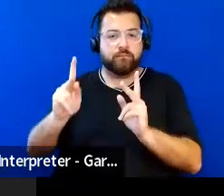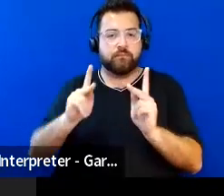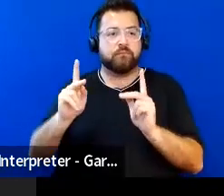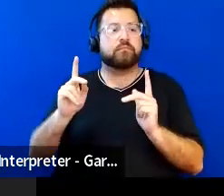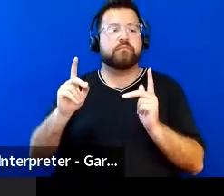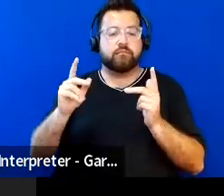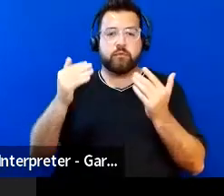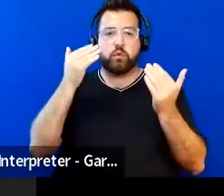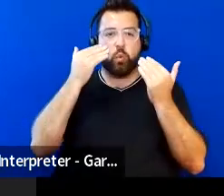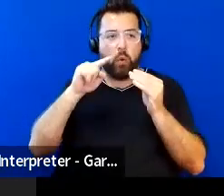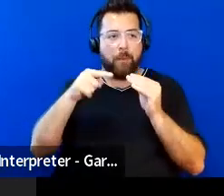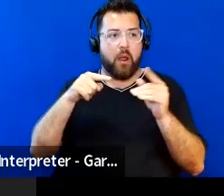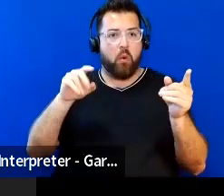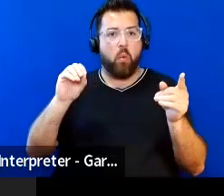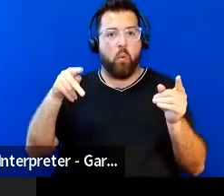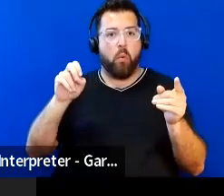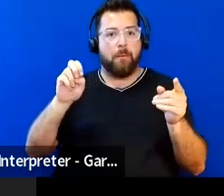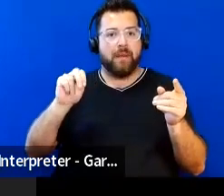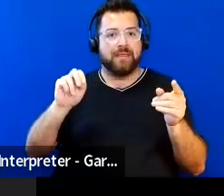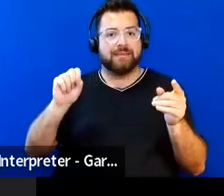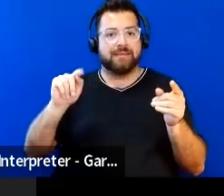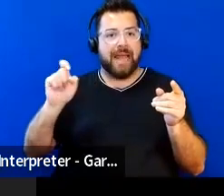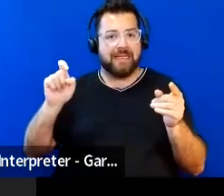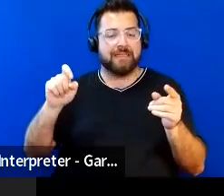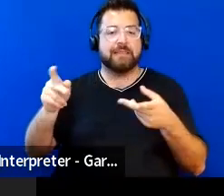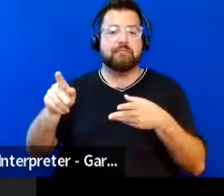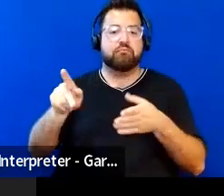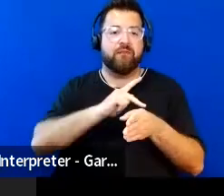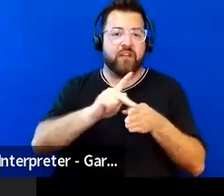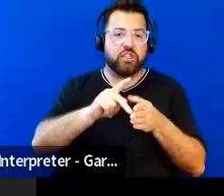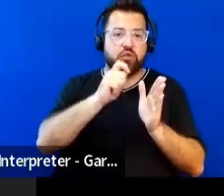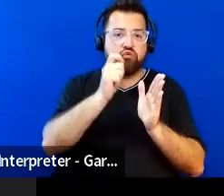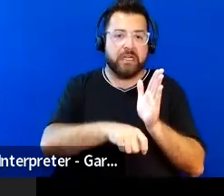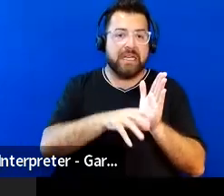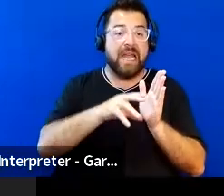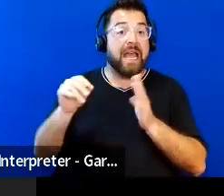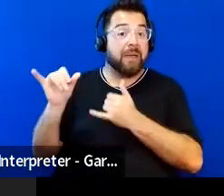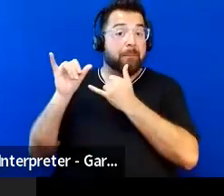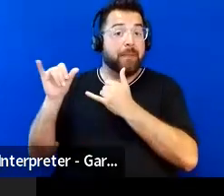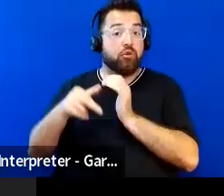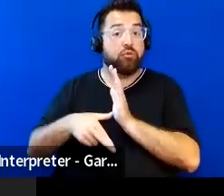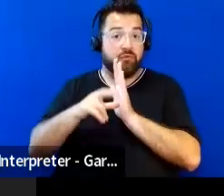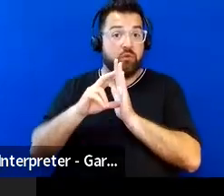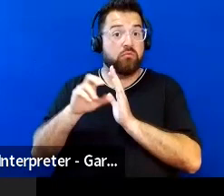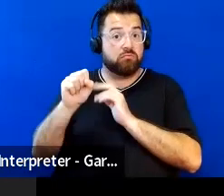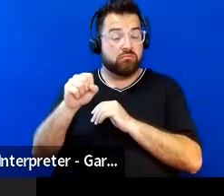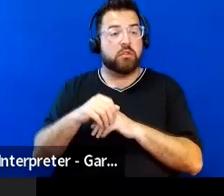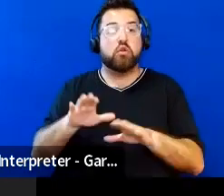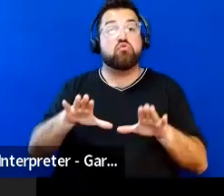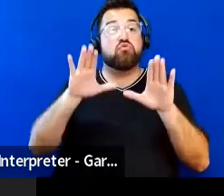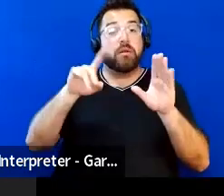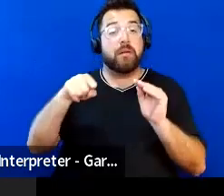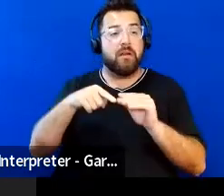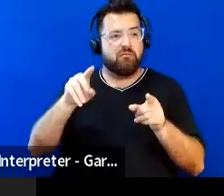These are professionally written and peer-reviewed. The great thing about OpenStax is that if you